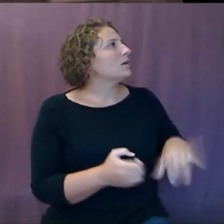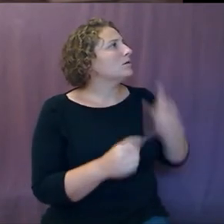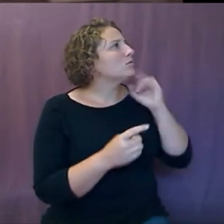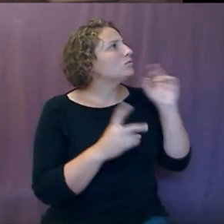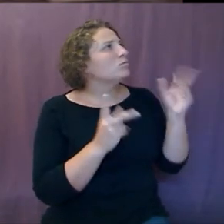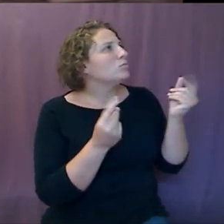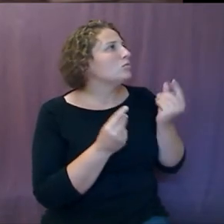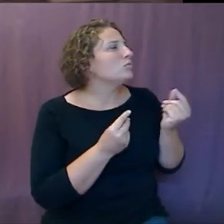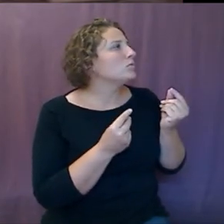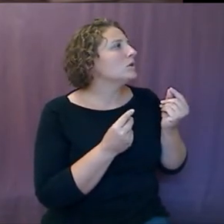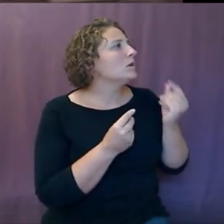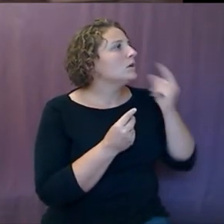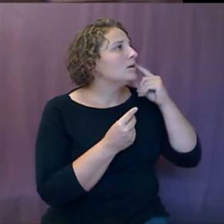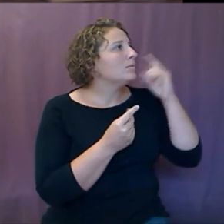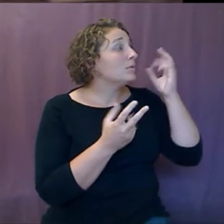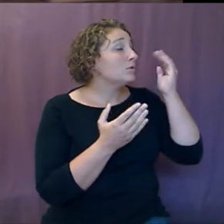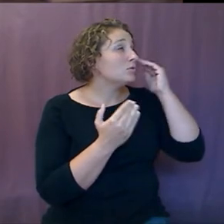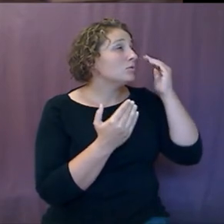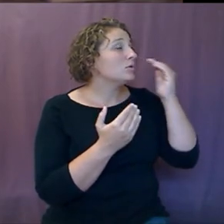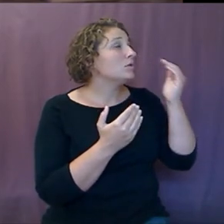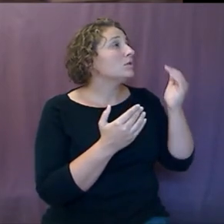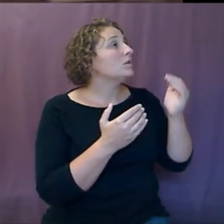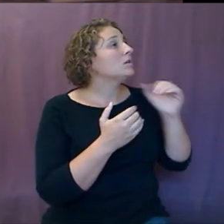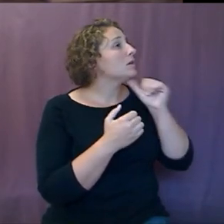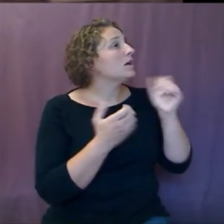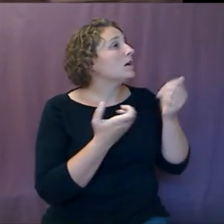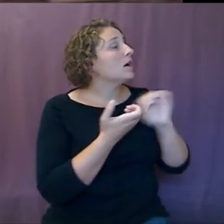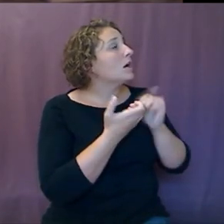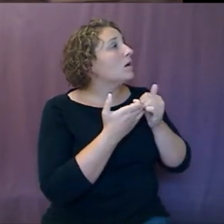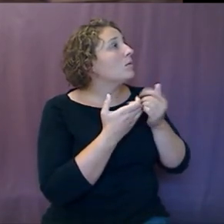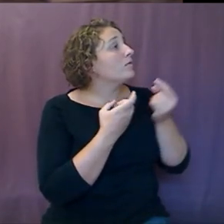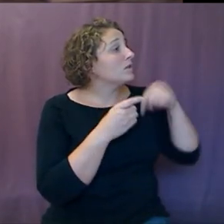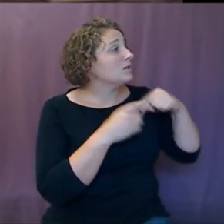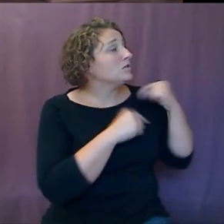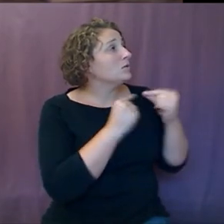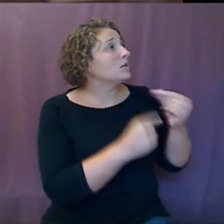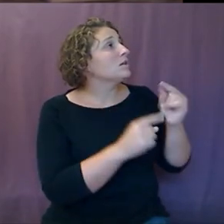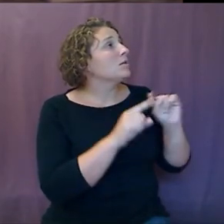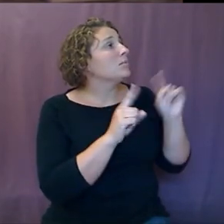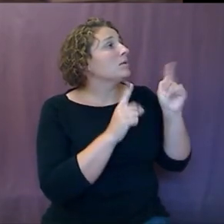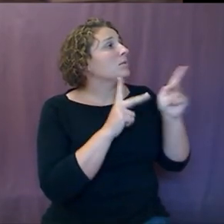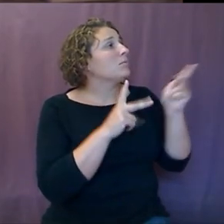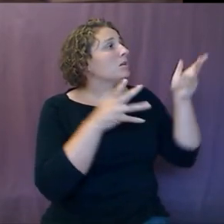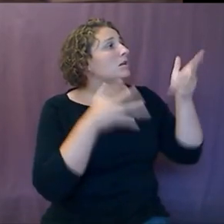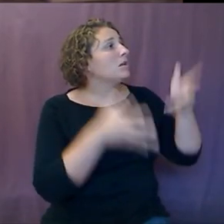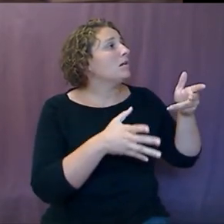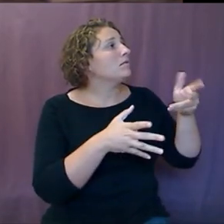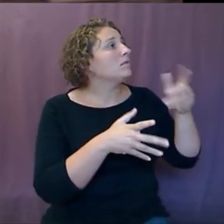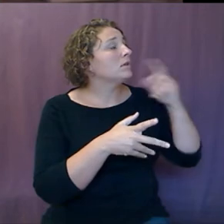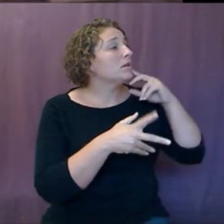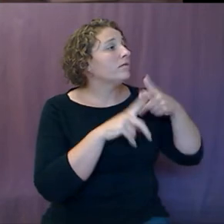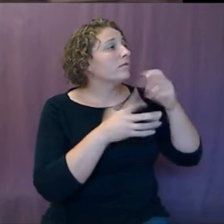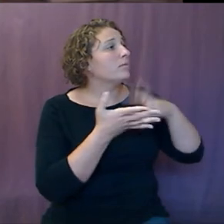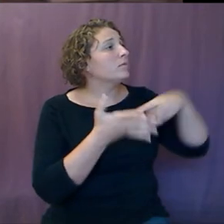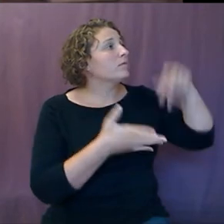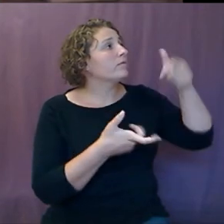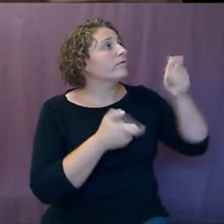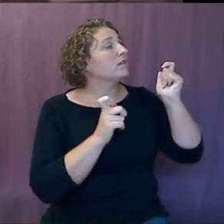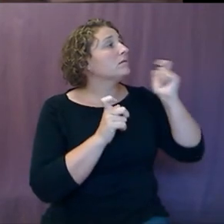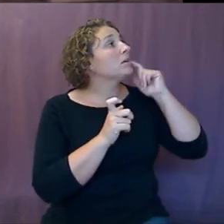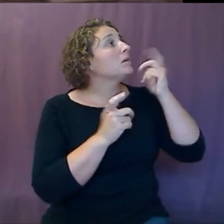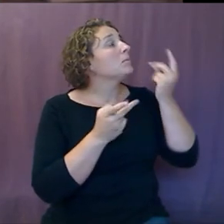perhaps those who are left behind that they may be able to discern which way to go so thank you for this time